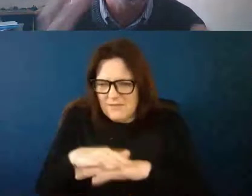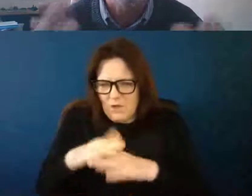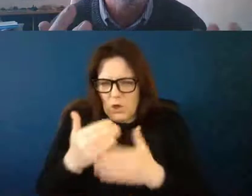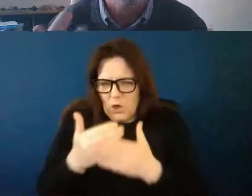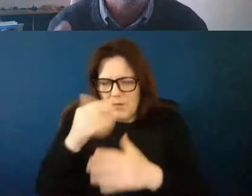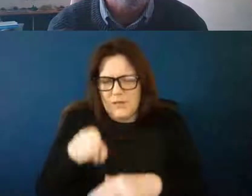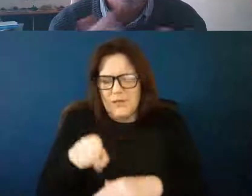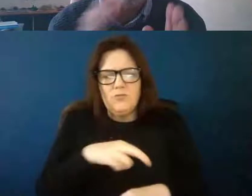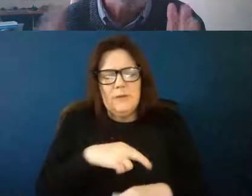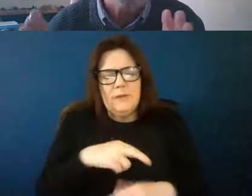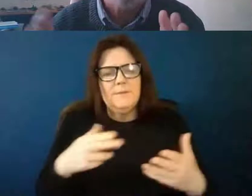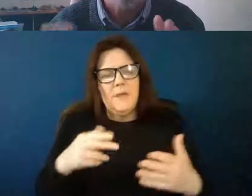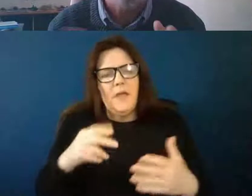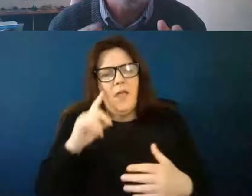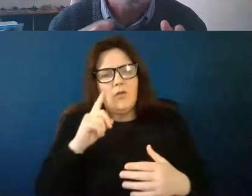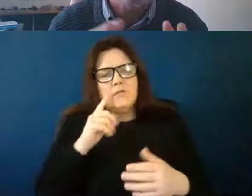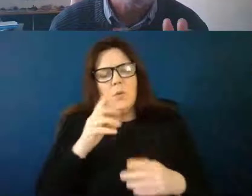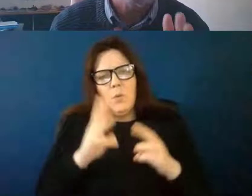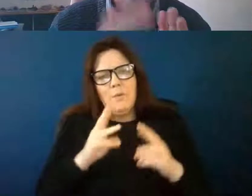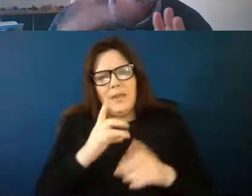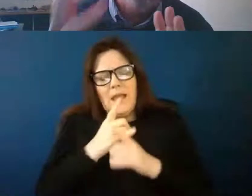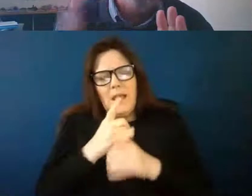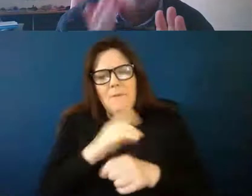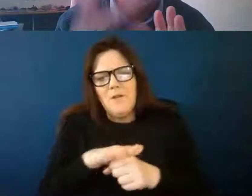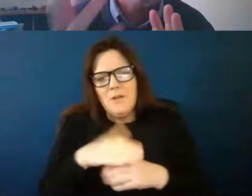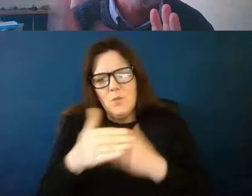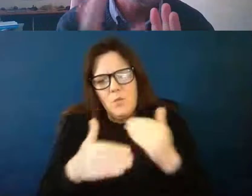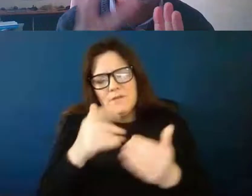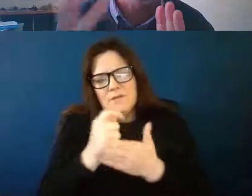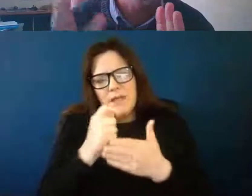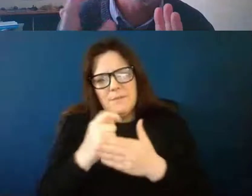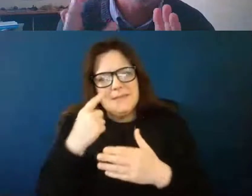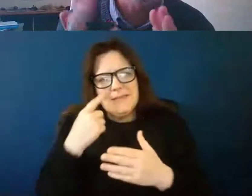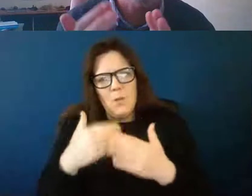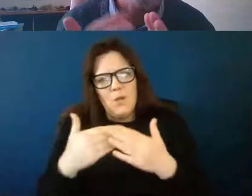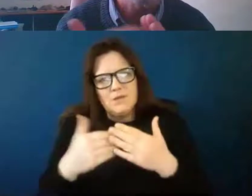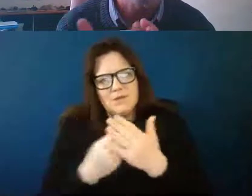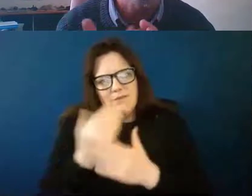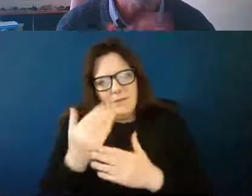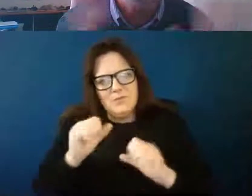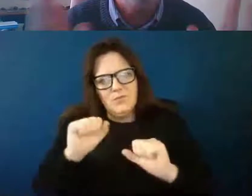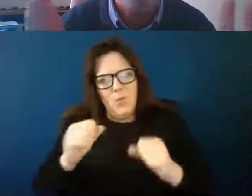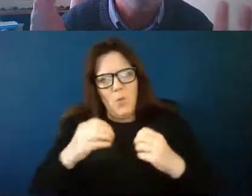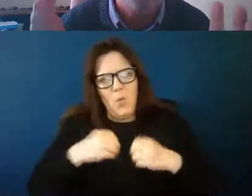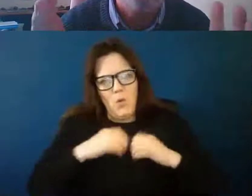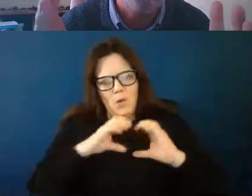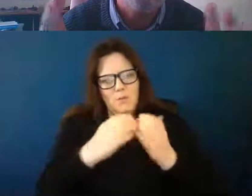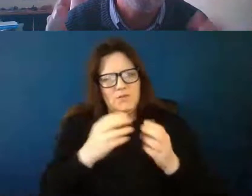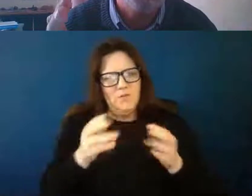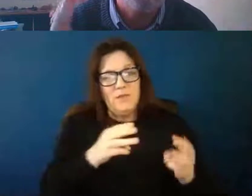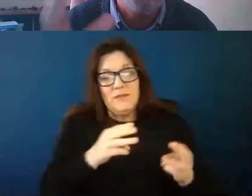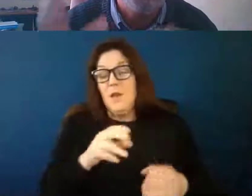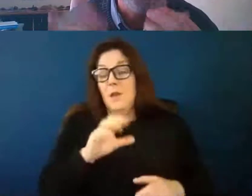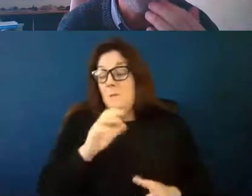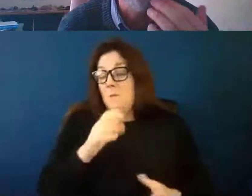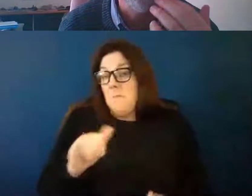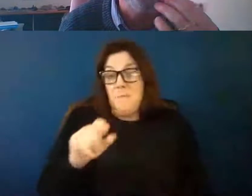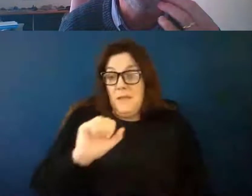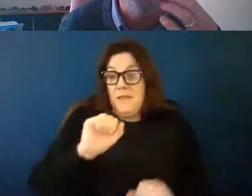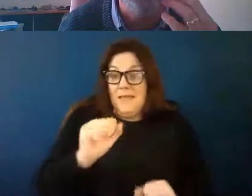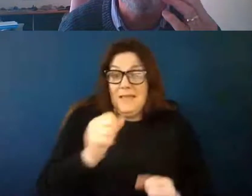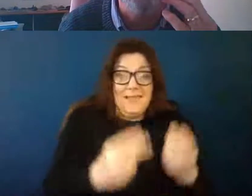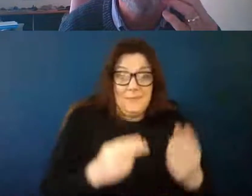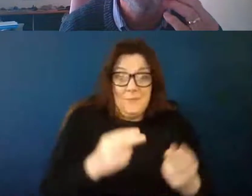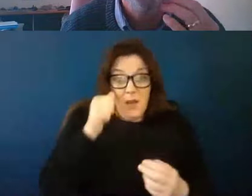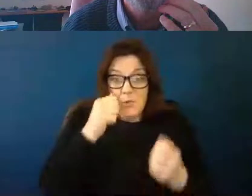will be helpful over time to see what emerges within your community of practice. It could be around assessment, for example. I know that's a